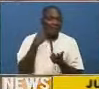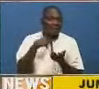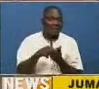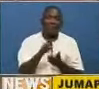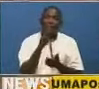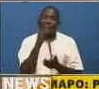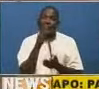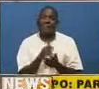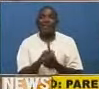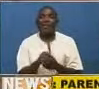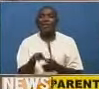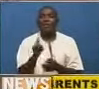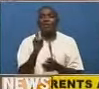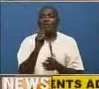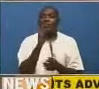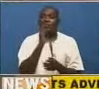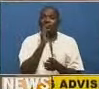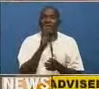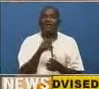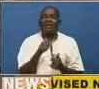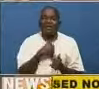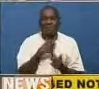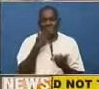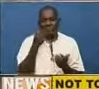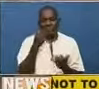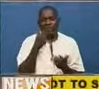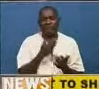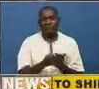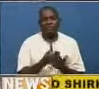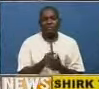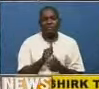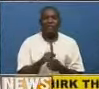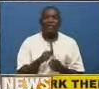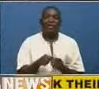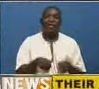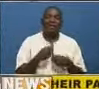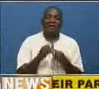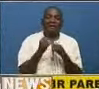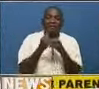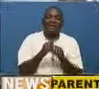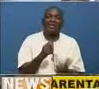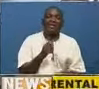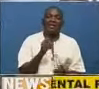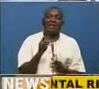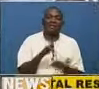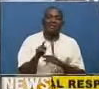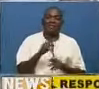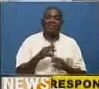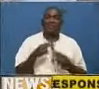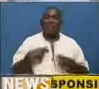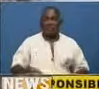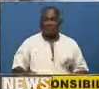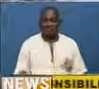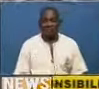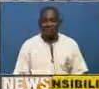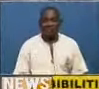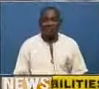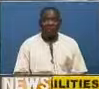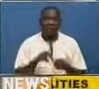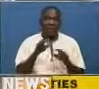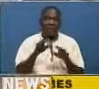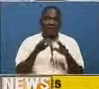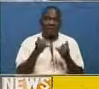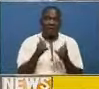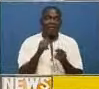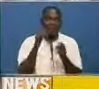ground and found that it had high iron content, which could affect the health of the people if they consumed it. The Rotary